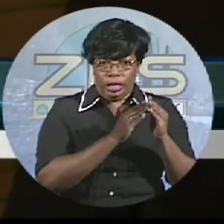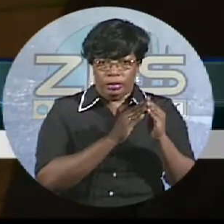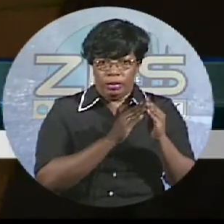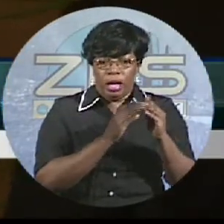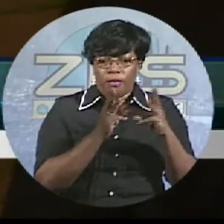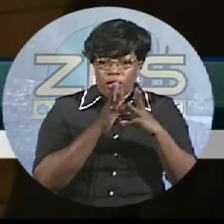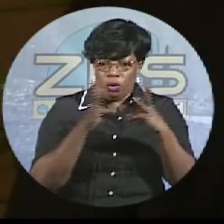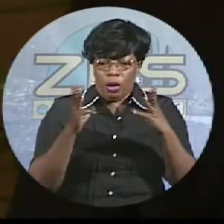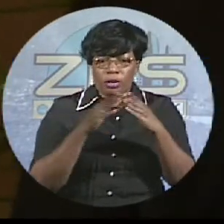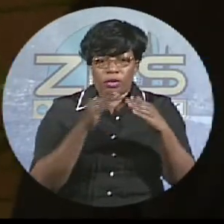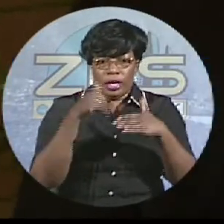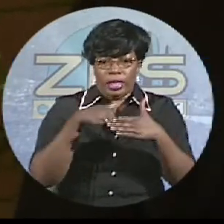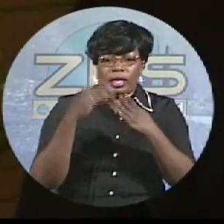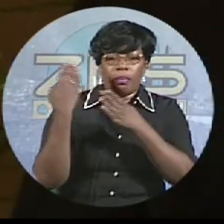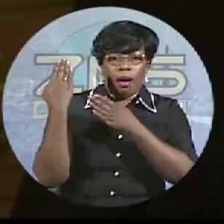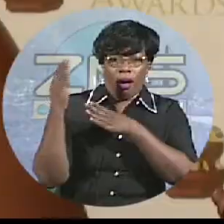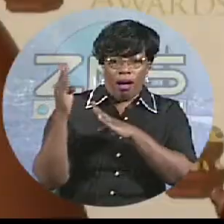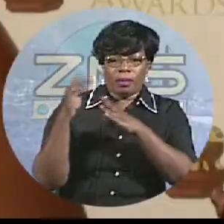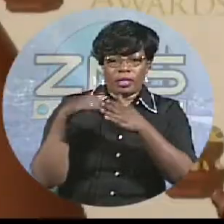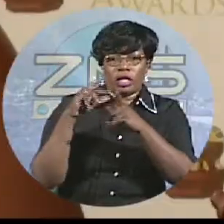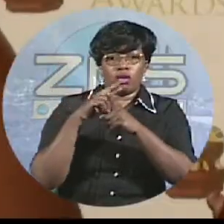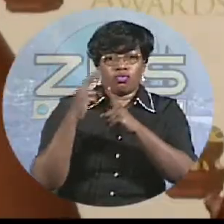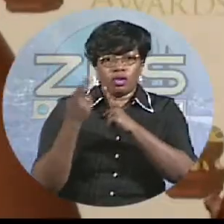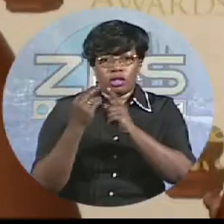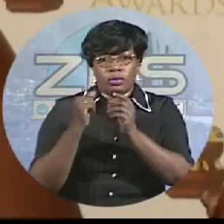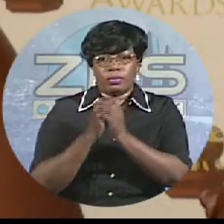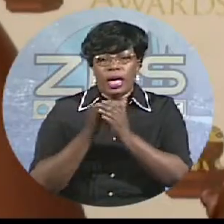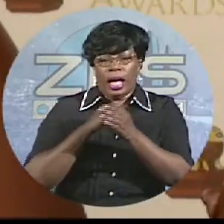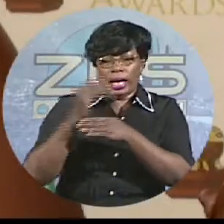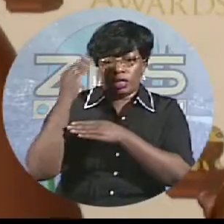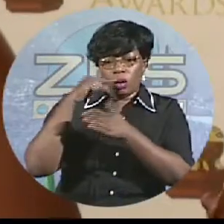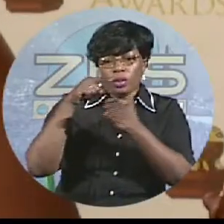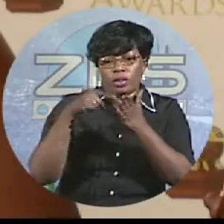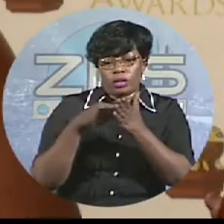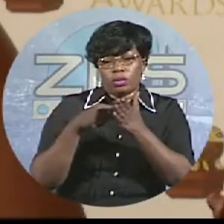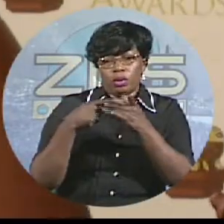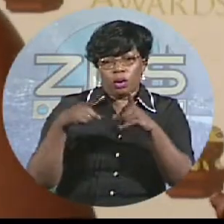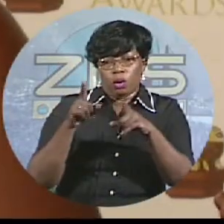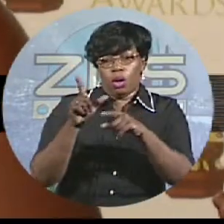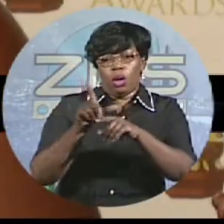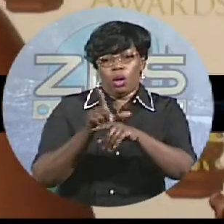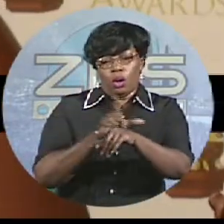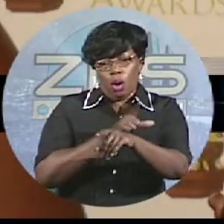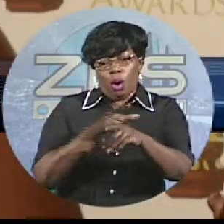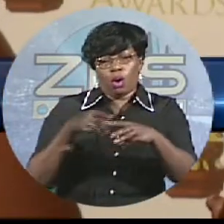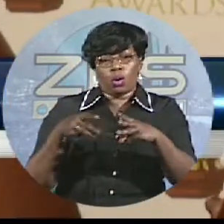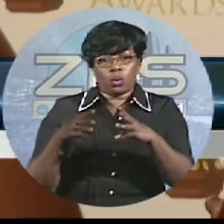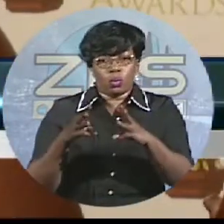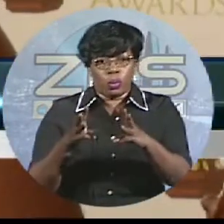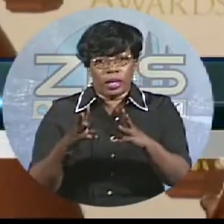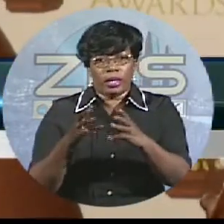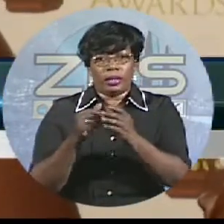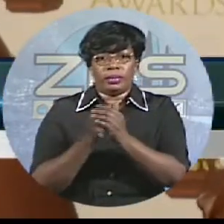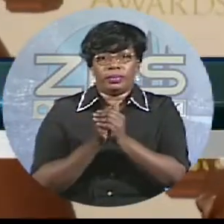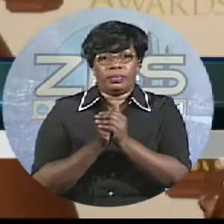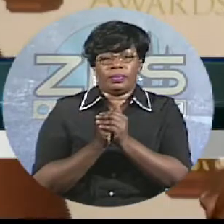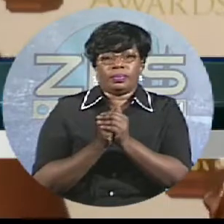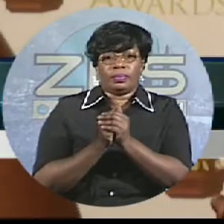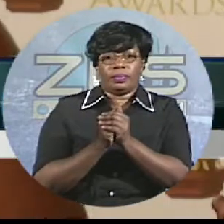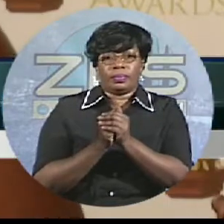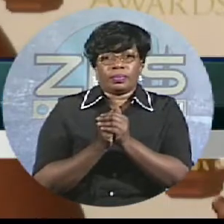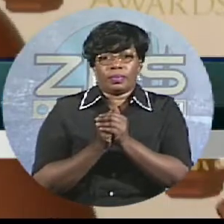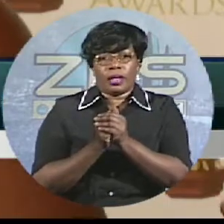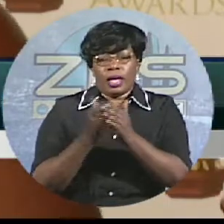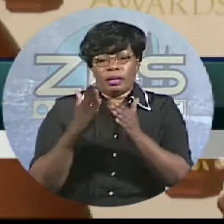the wider community of the Bahamas and the region. And I know that this will go a longer way in my resume,